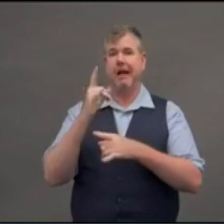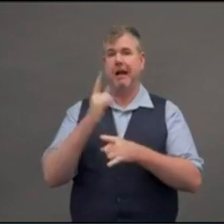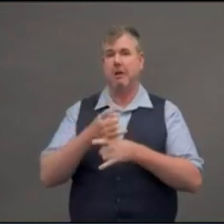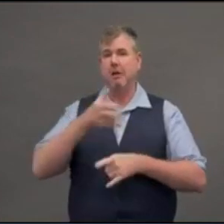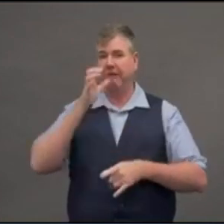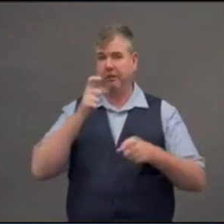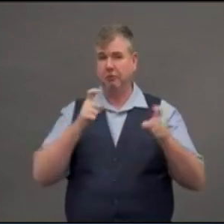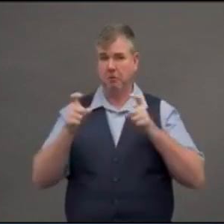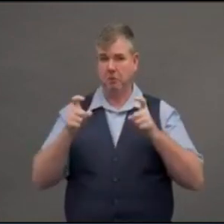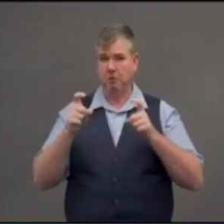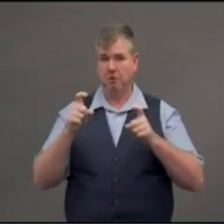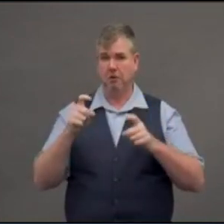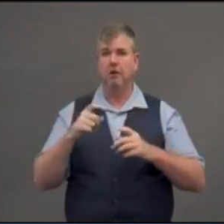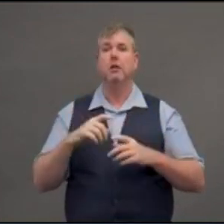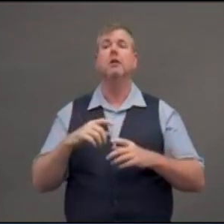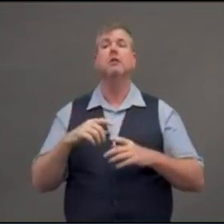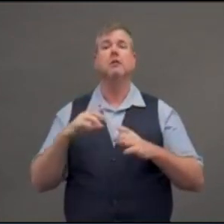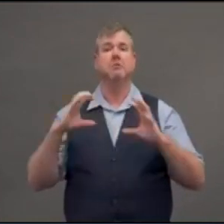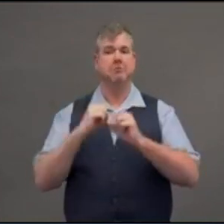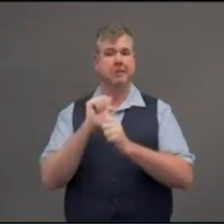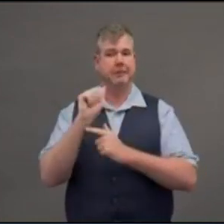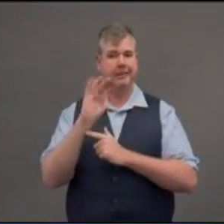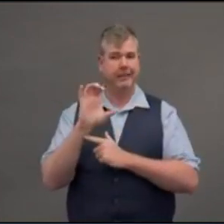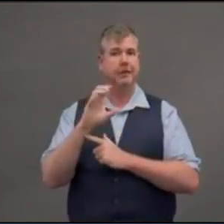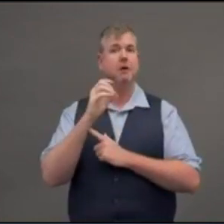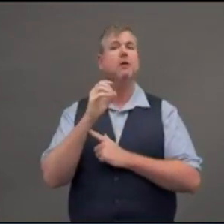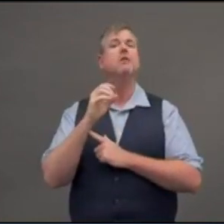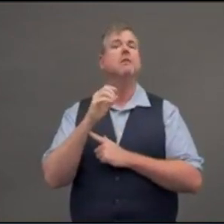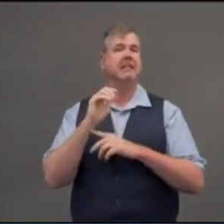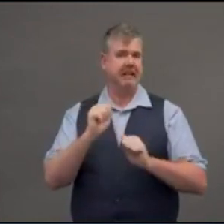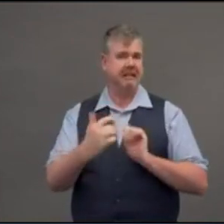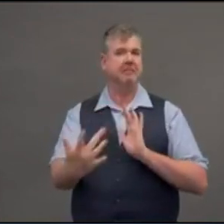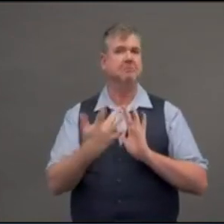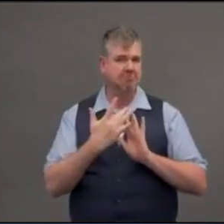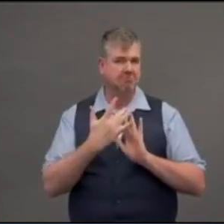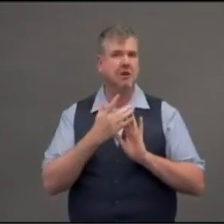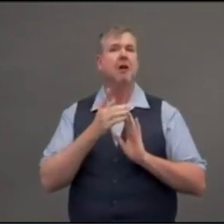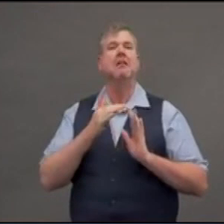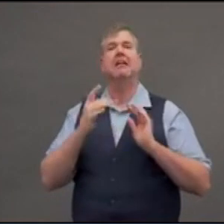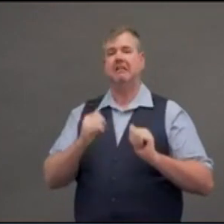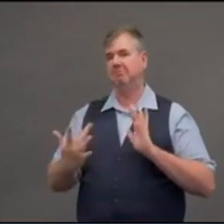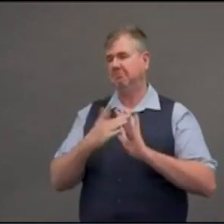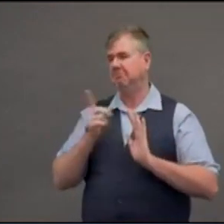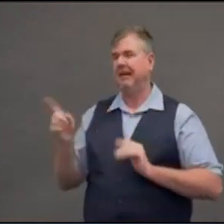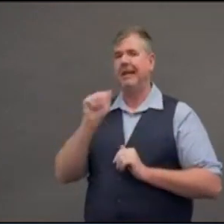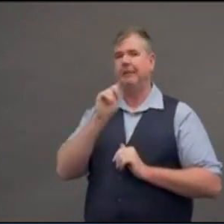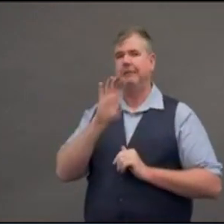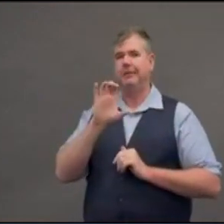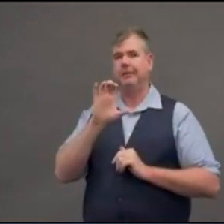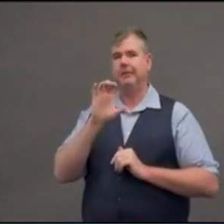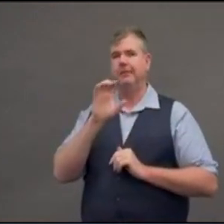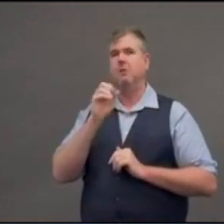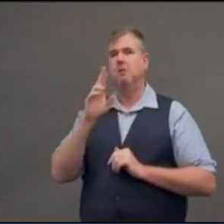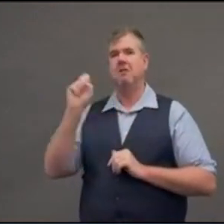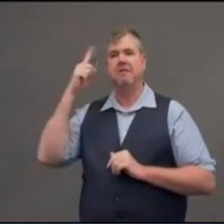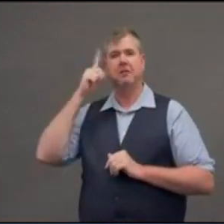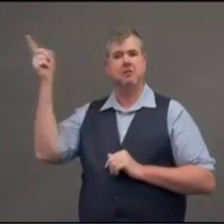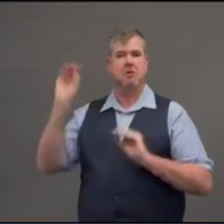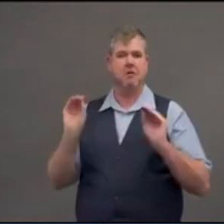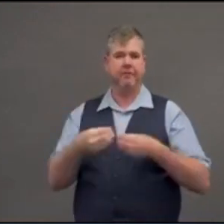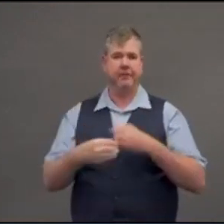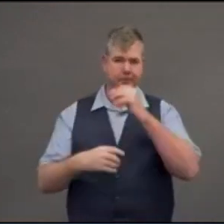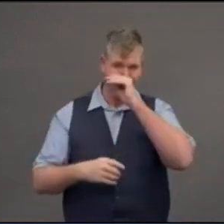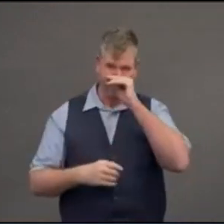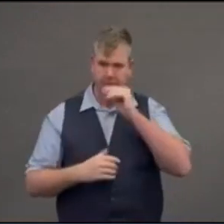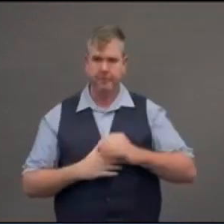office. In any event, we want to make sure that people are aware of where we are. We will continue to keep the residents of the County of